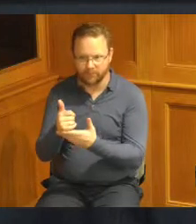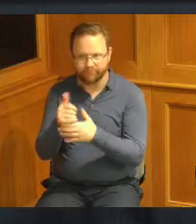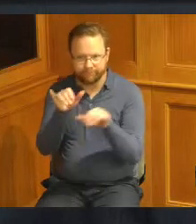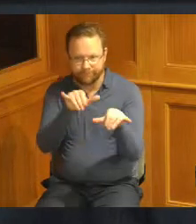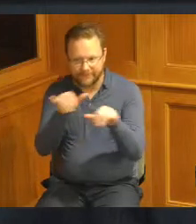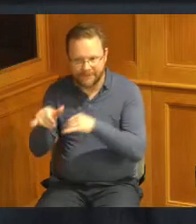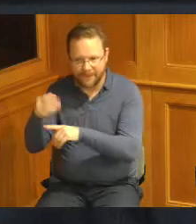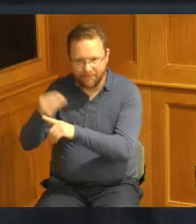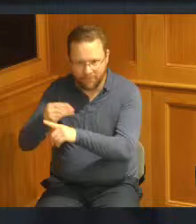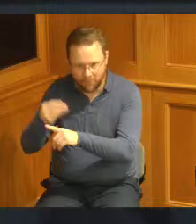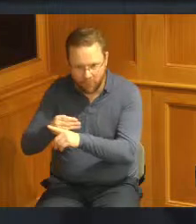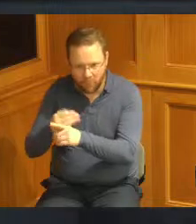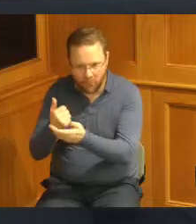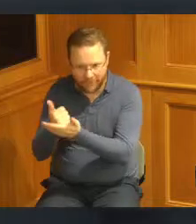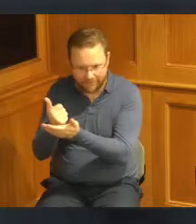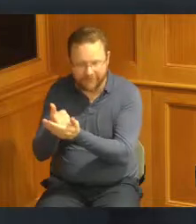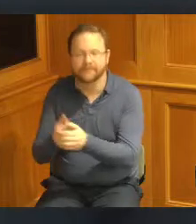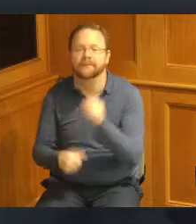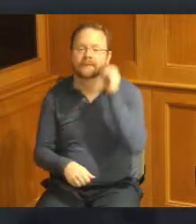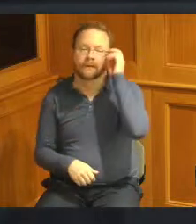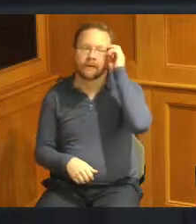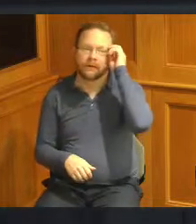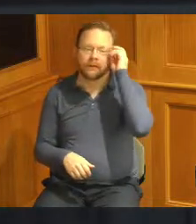Which and just to